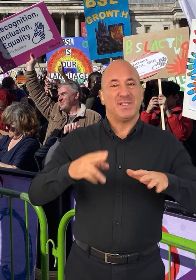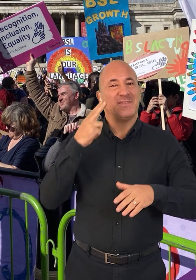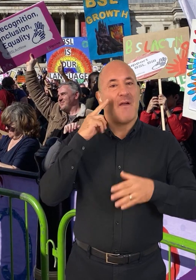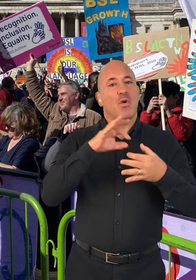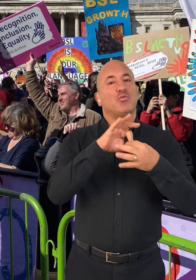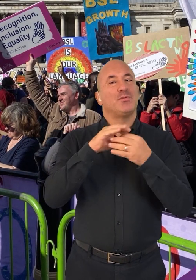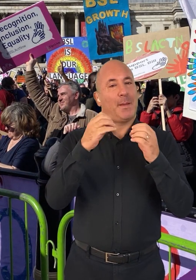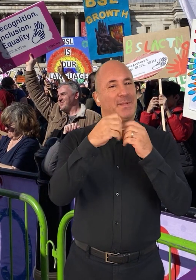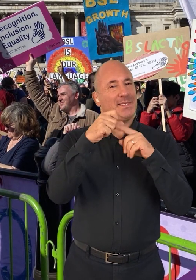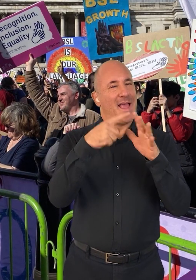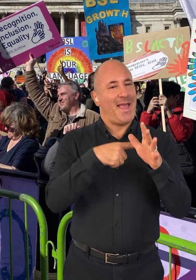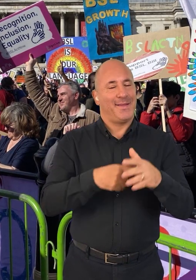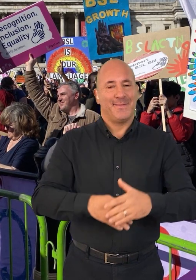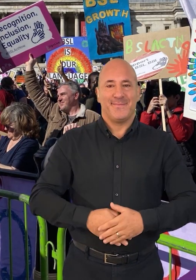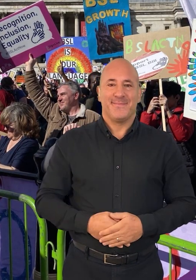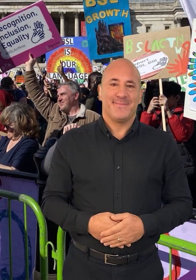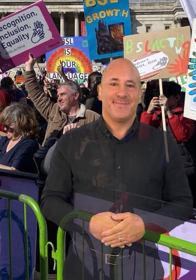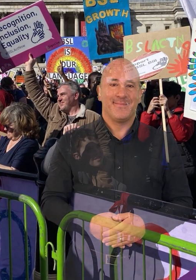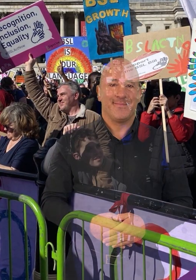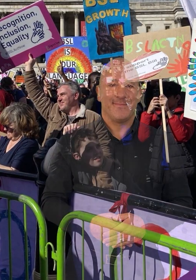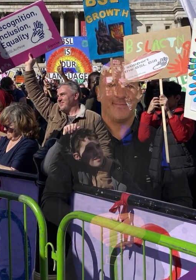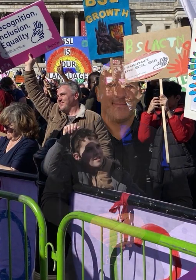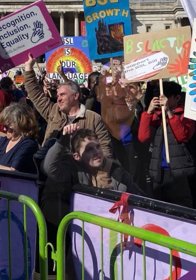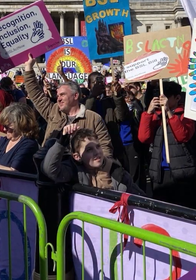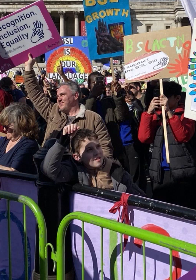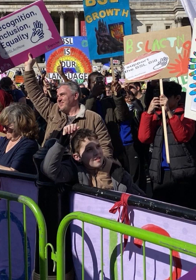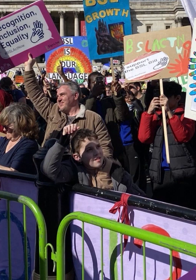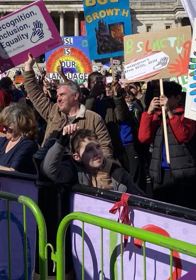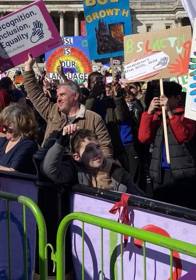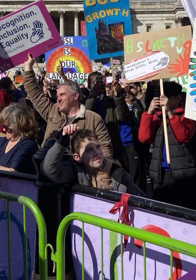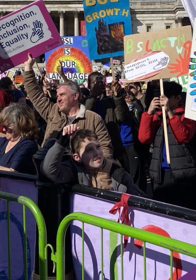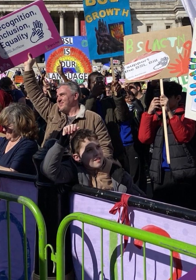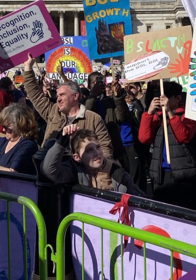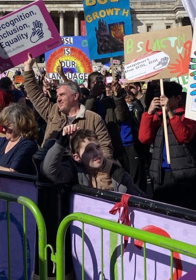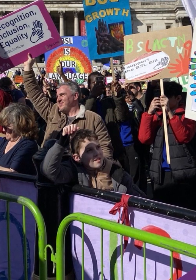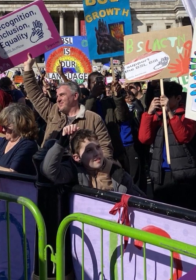is the British Deaf Association.